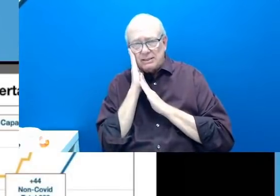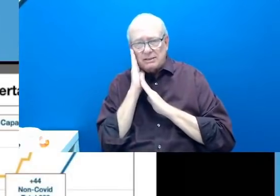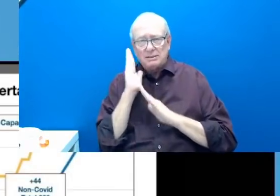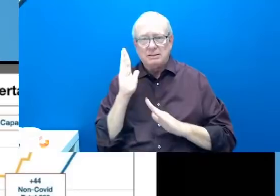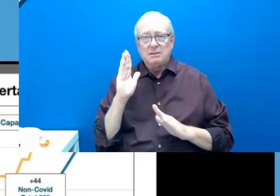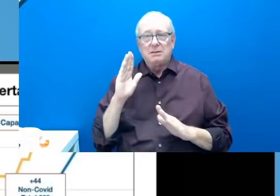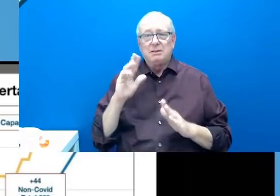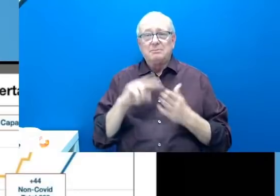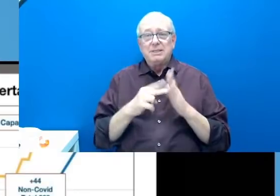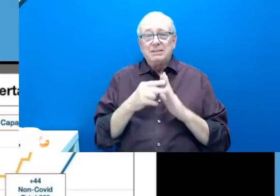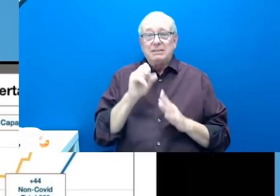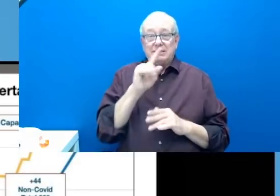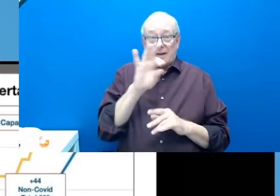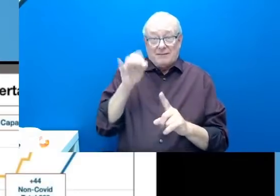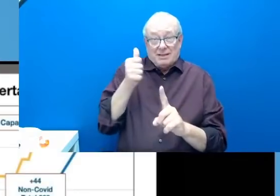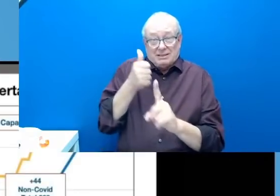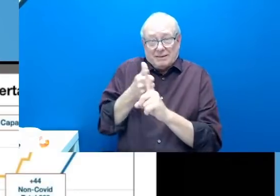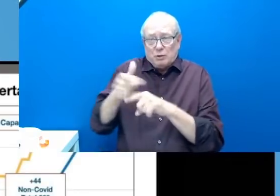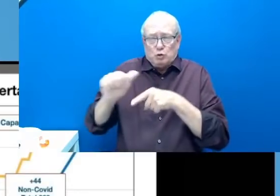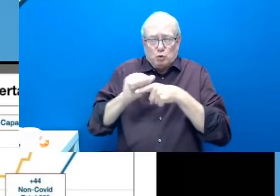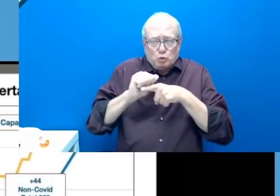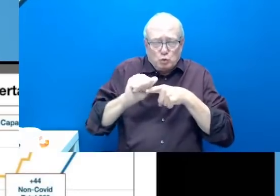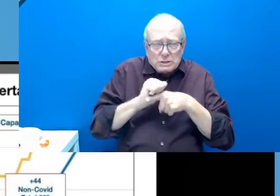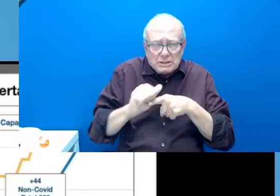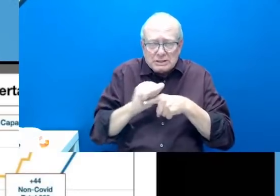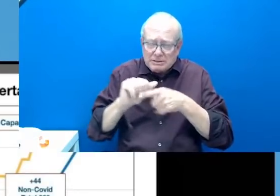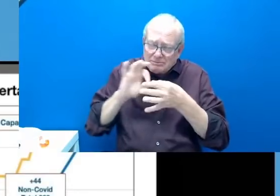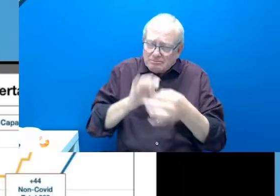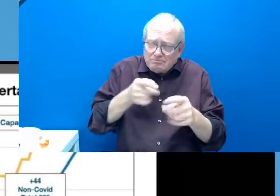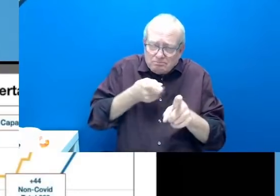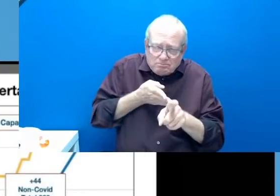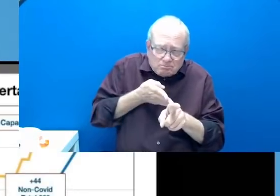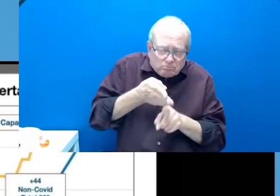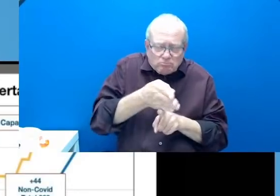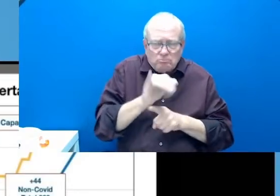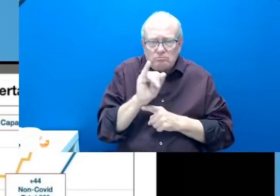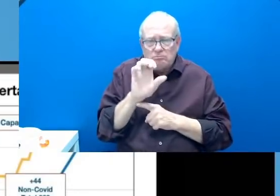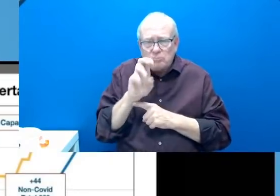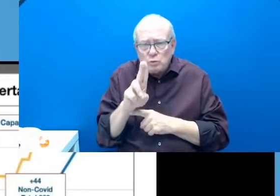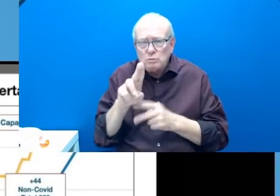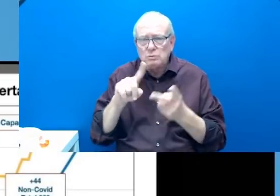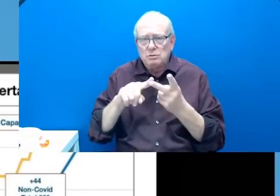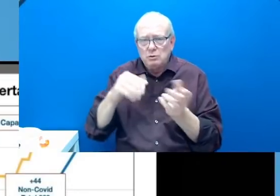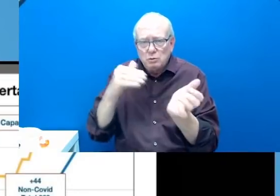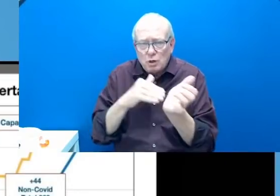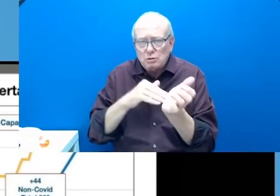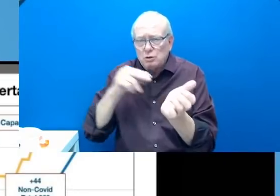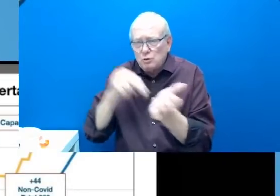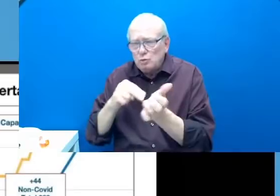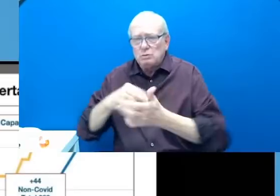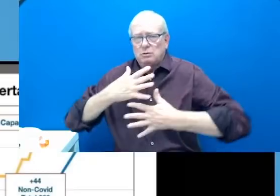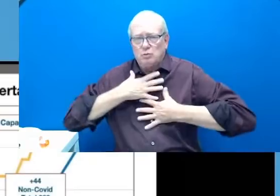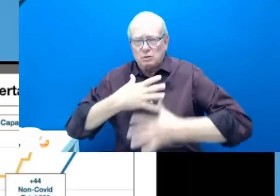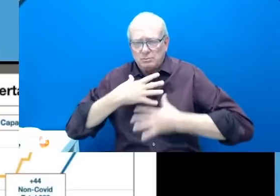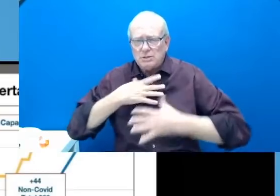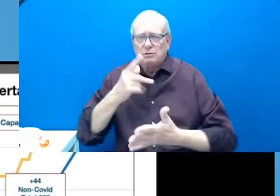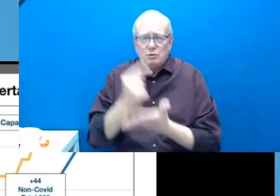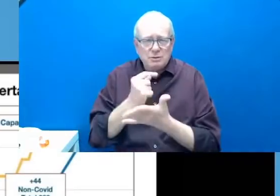by an ICU trained nurse, an ICU trained physician, a respiratory therapist,